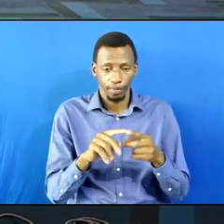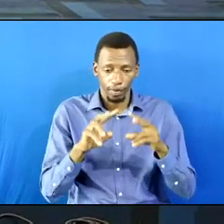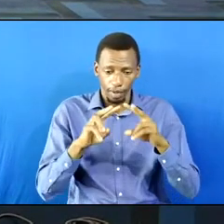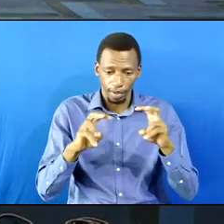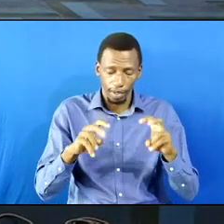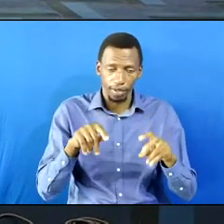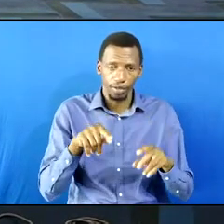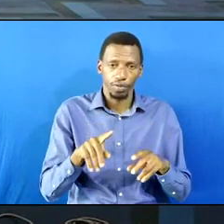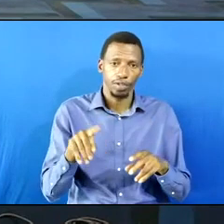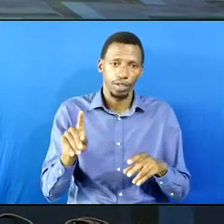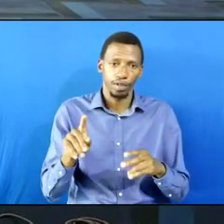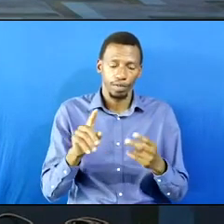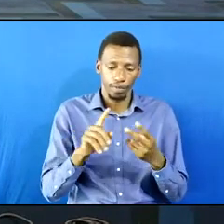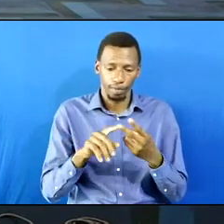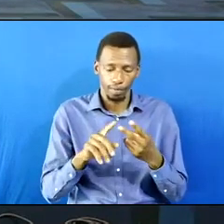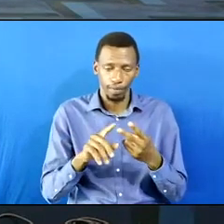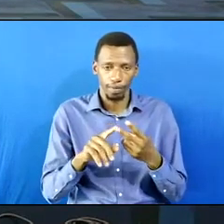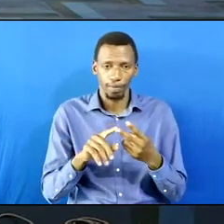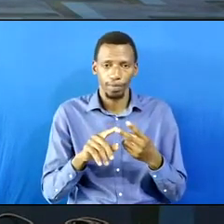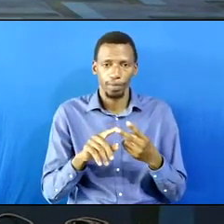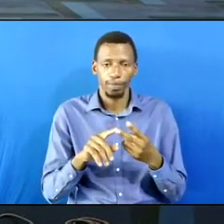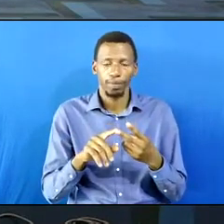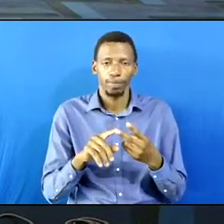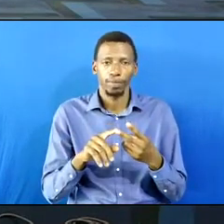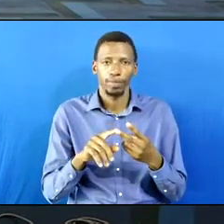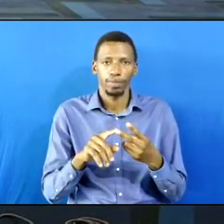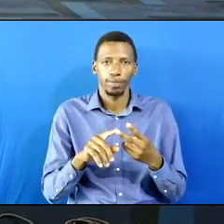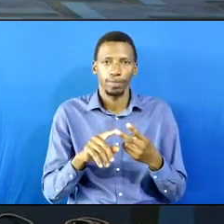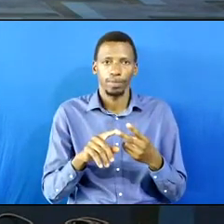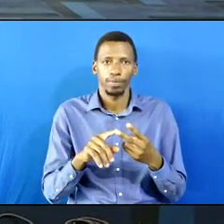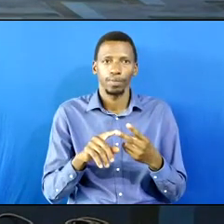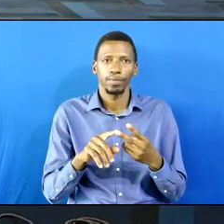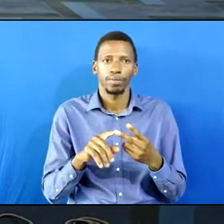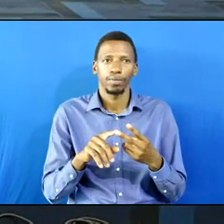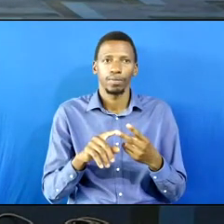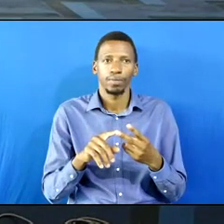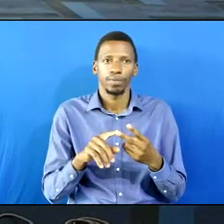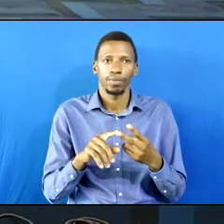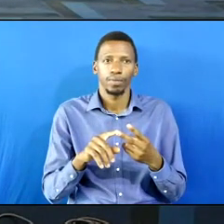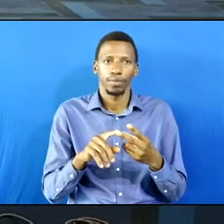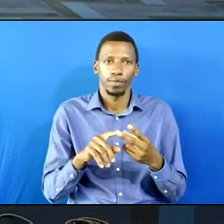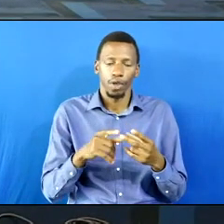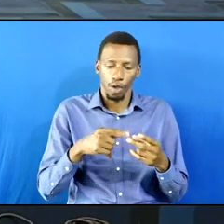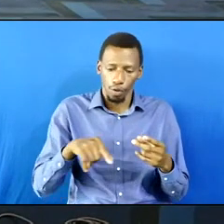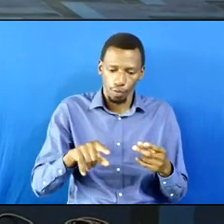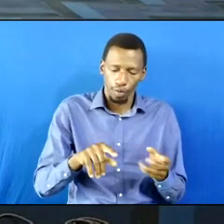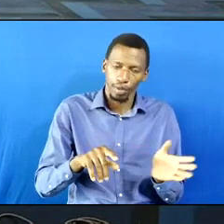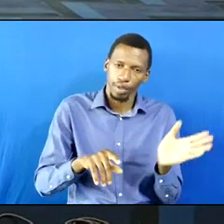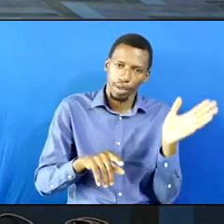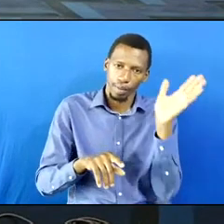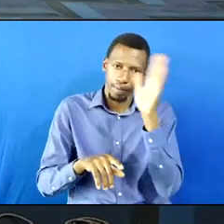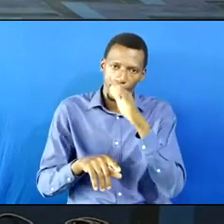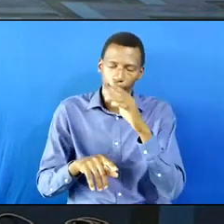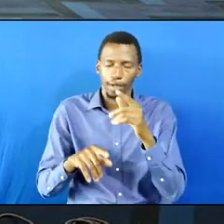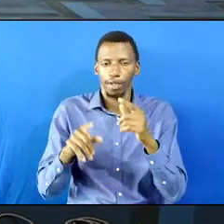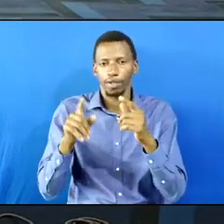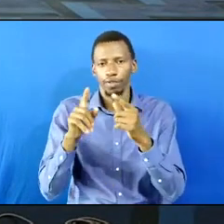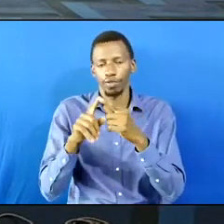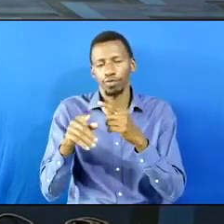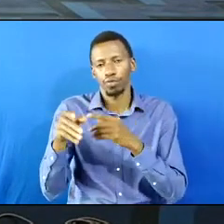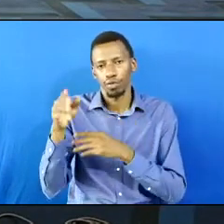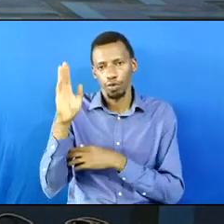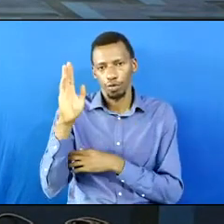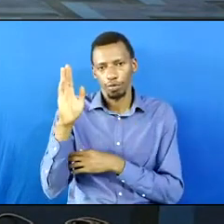ourselves, understanding of ourselves, and taking ourselves to the fountain of all cleansing for